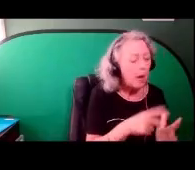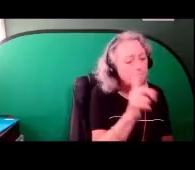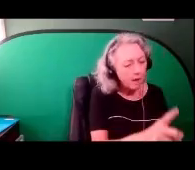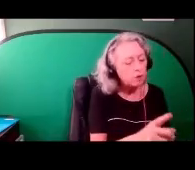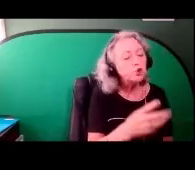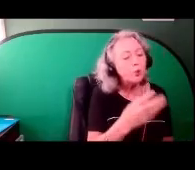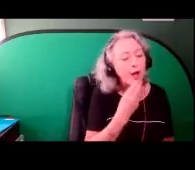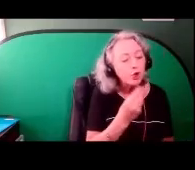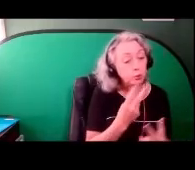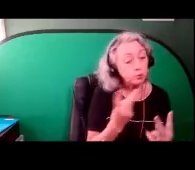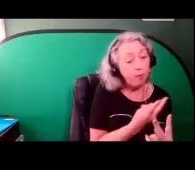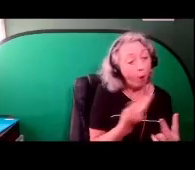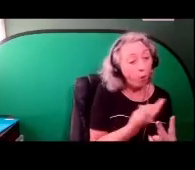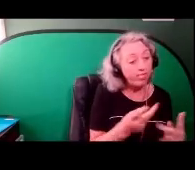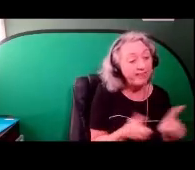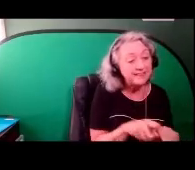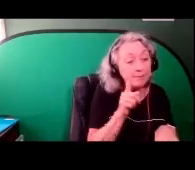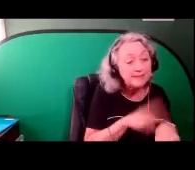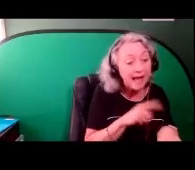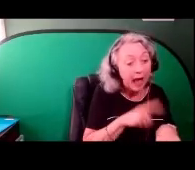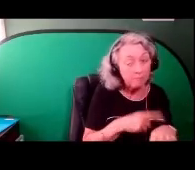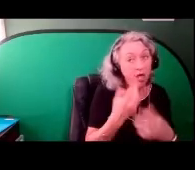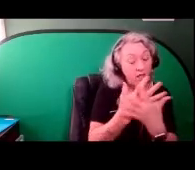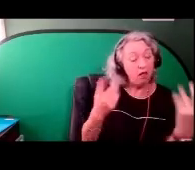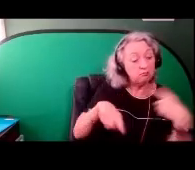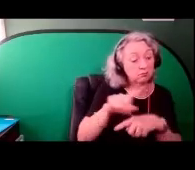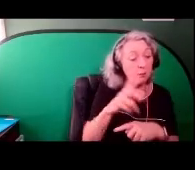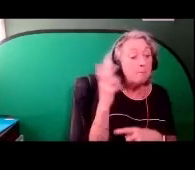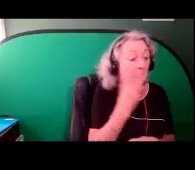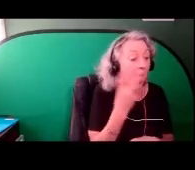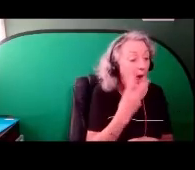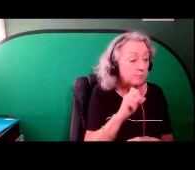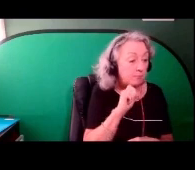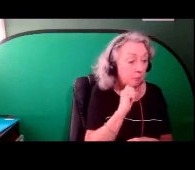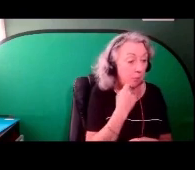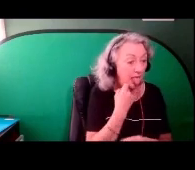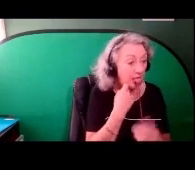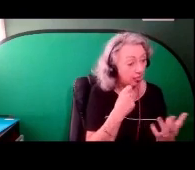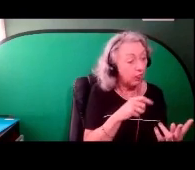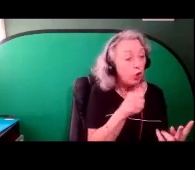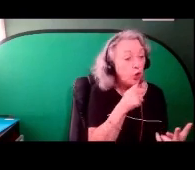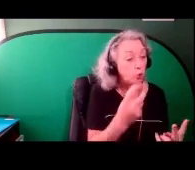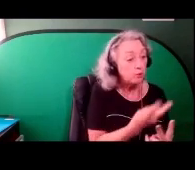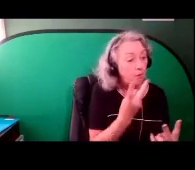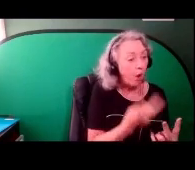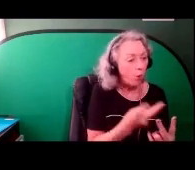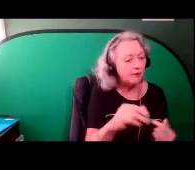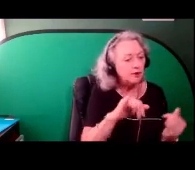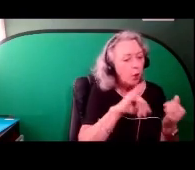and Siri at the same time, and many blind people will in fact do that. So I'm going to ask Siri now